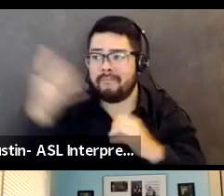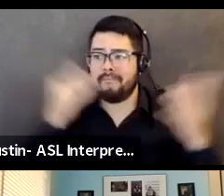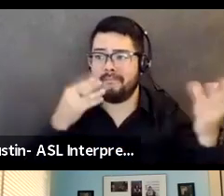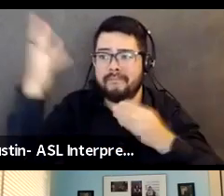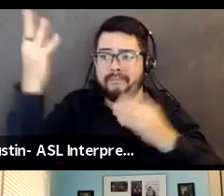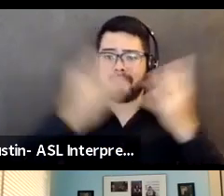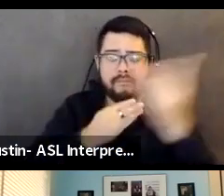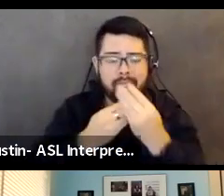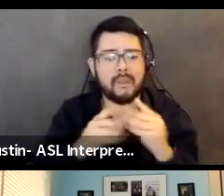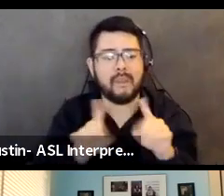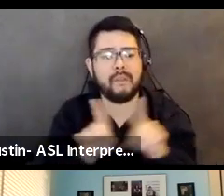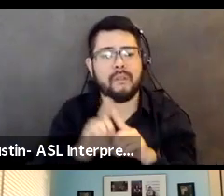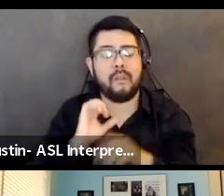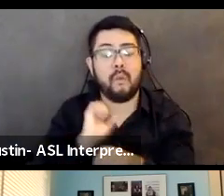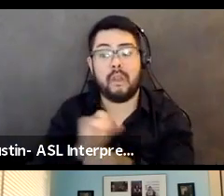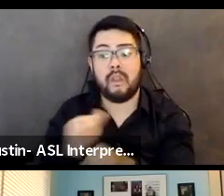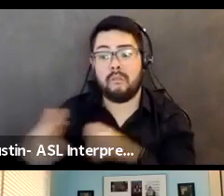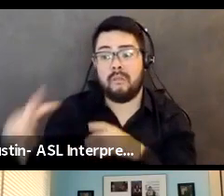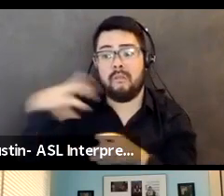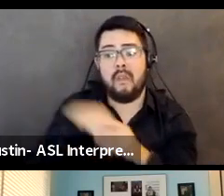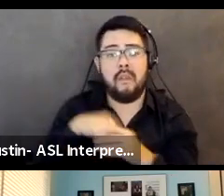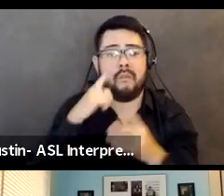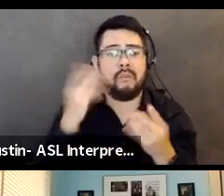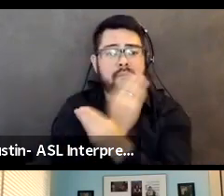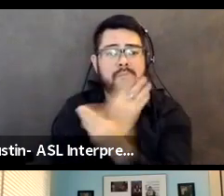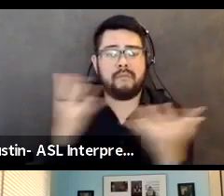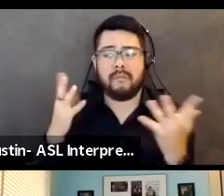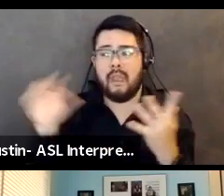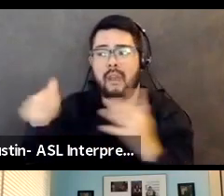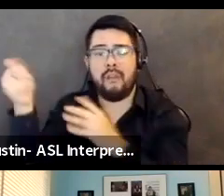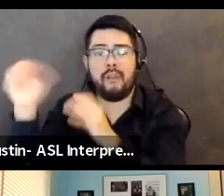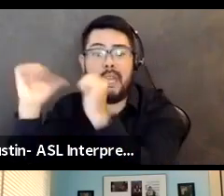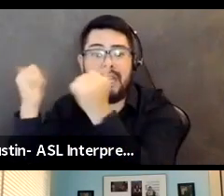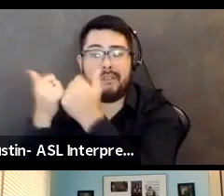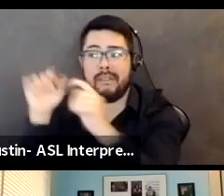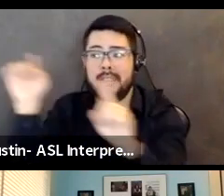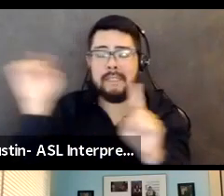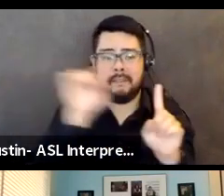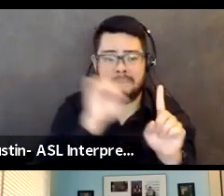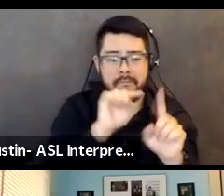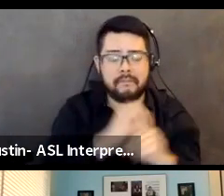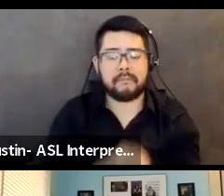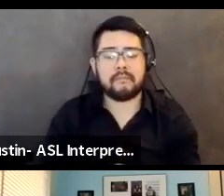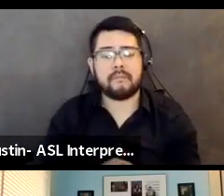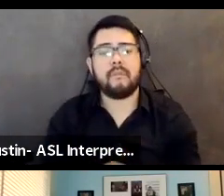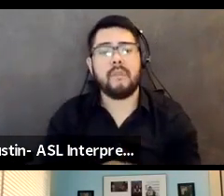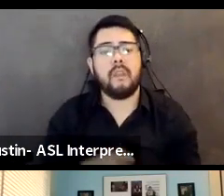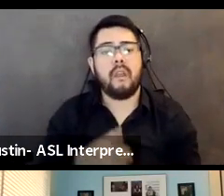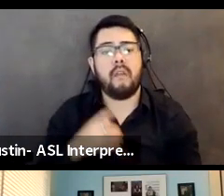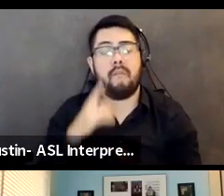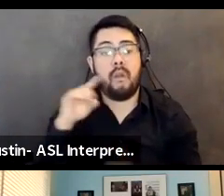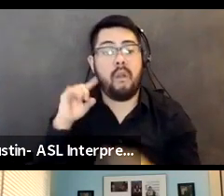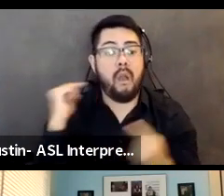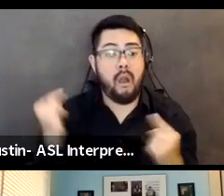trying to get some of that um data out of sister agencies the efforts to try to mitigate harm that i think are